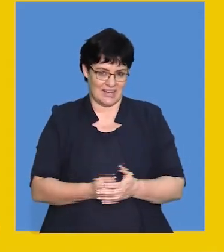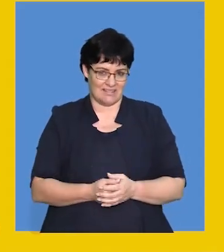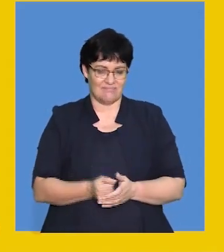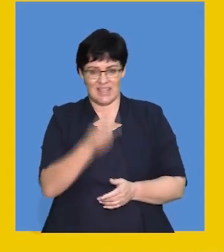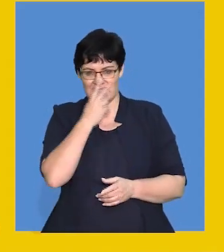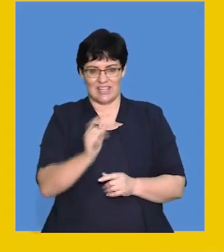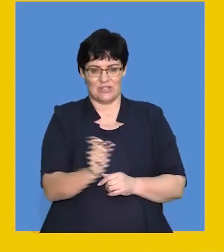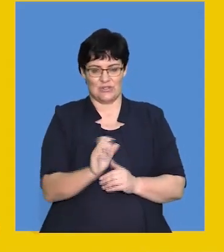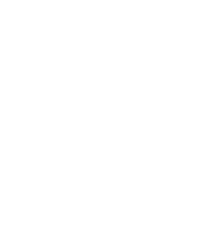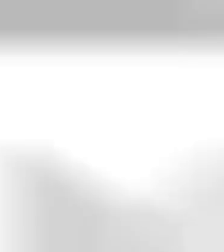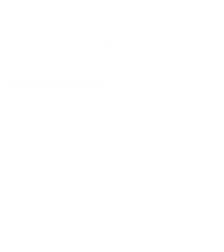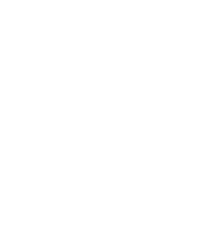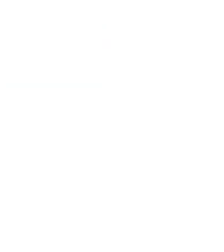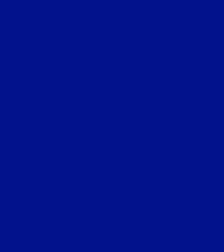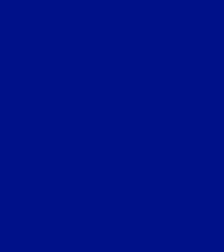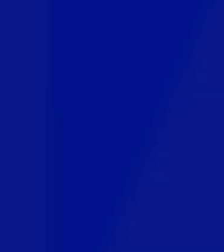shortly after the break.